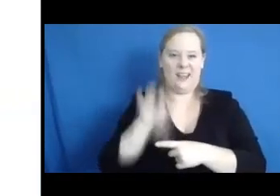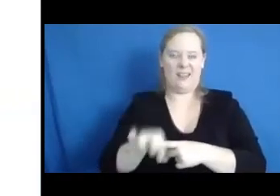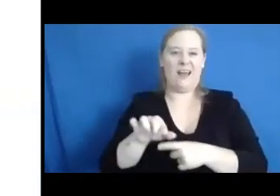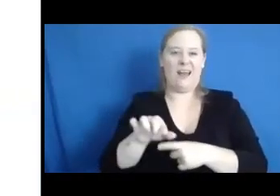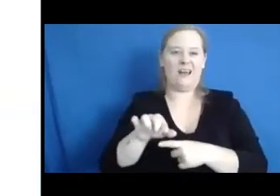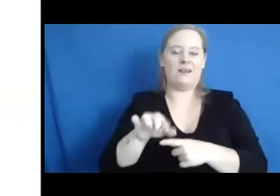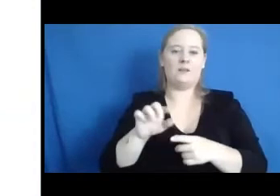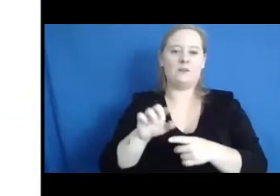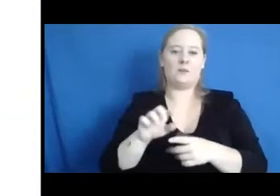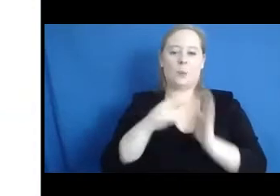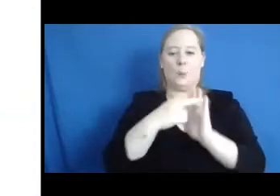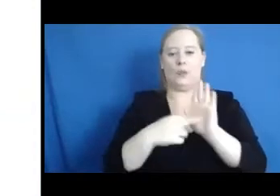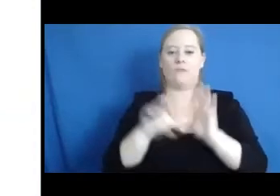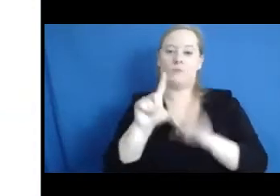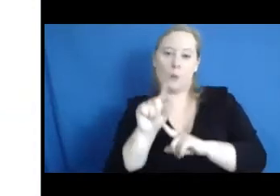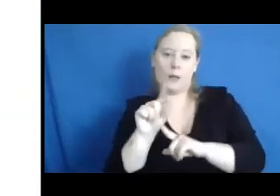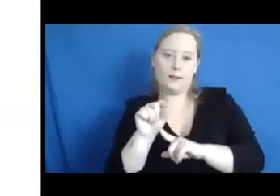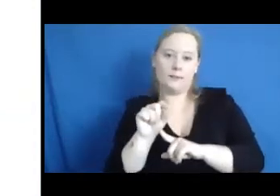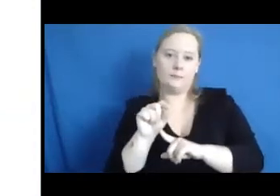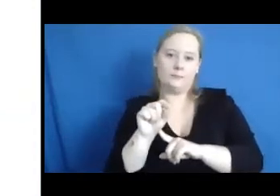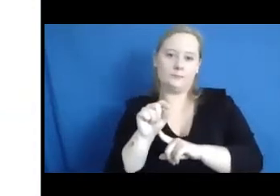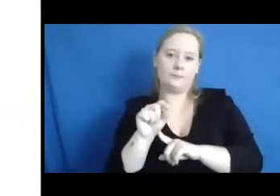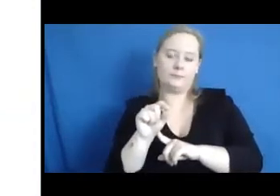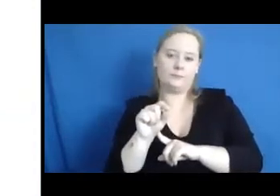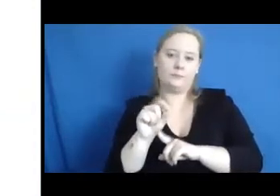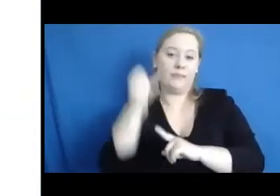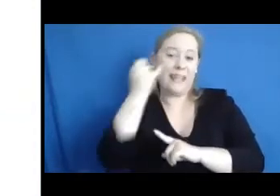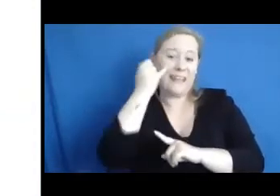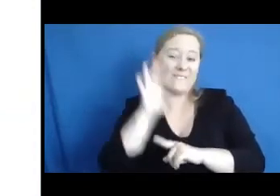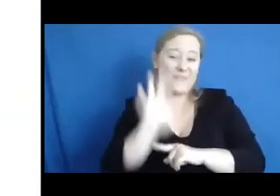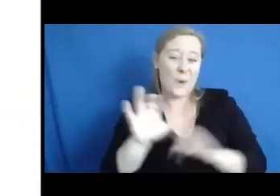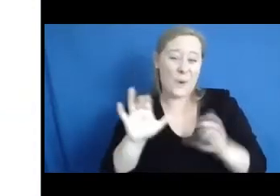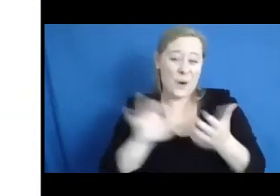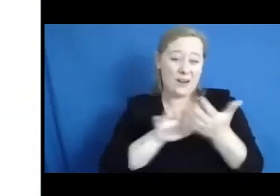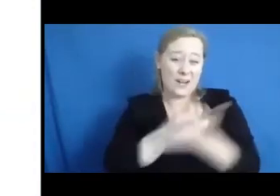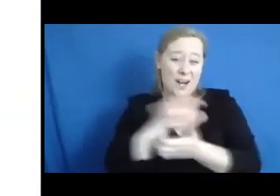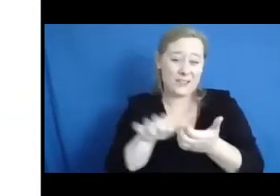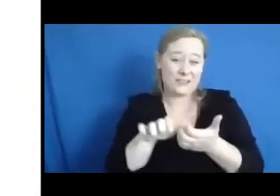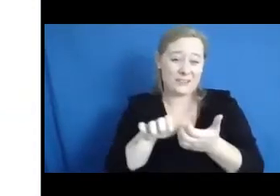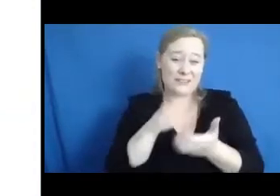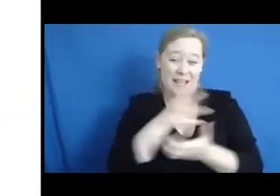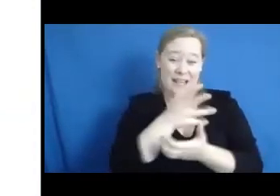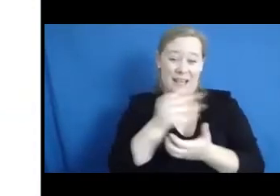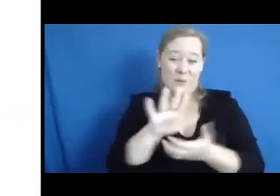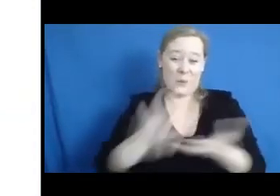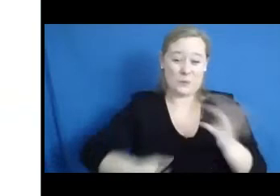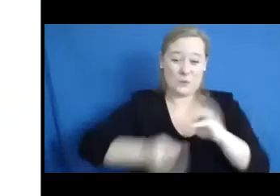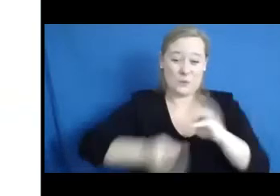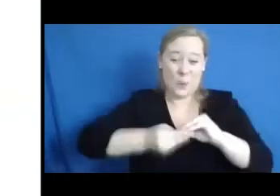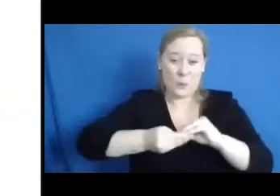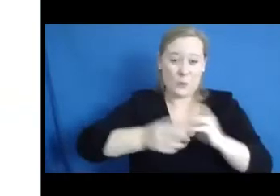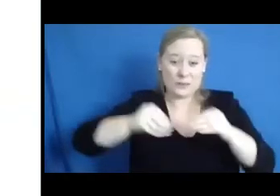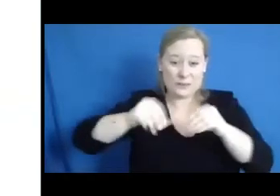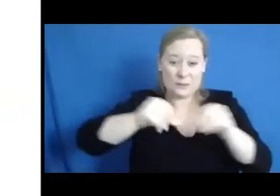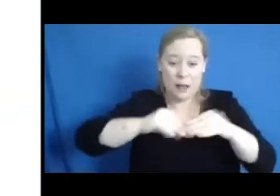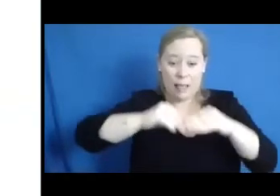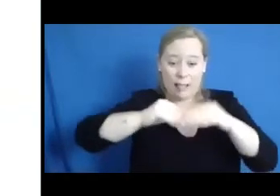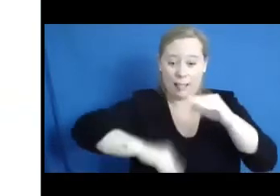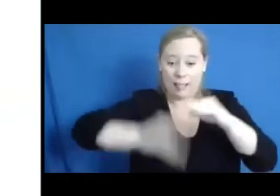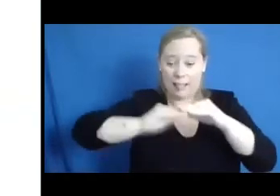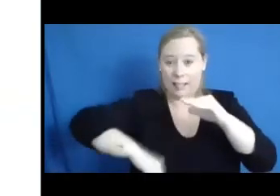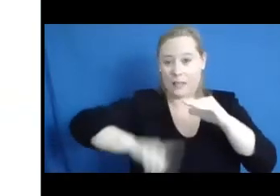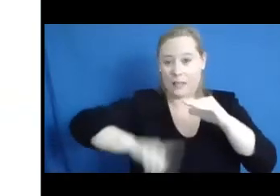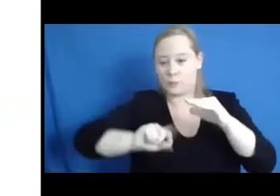20 is that if your concentrations in your total sediment are less than 20 times